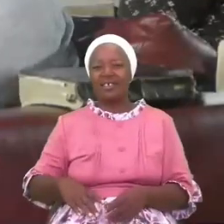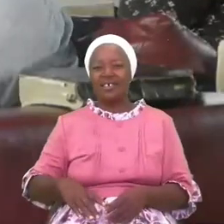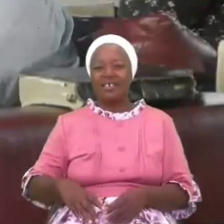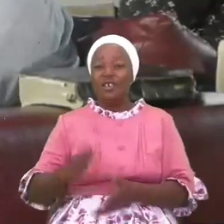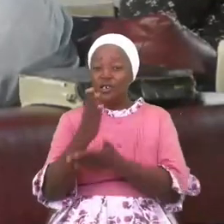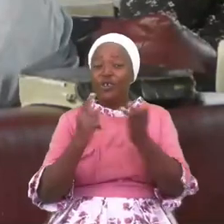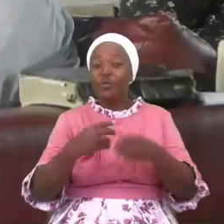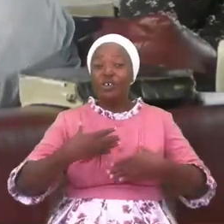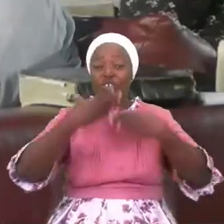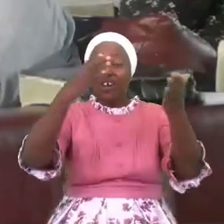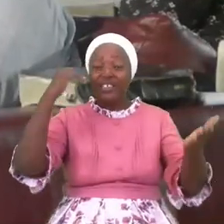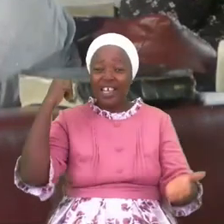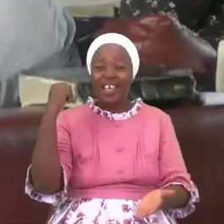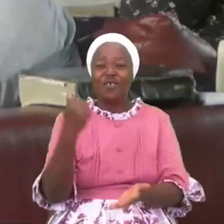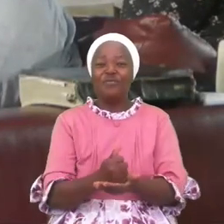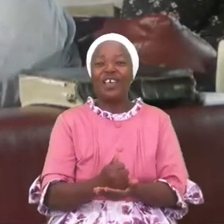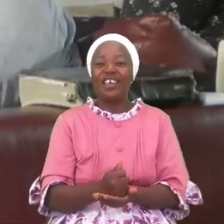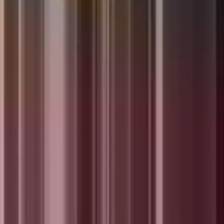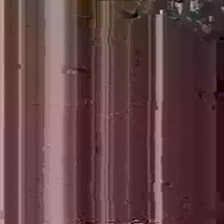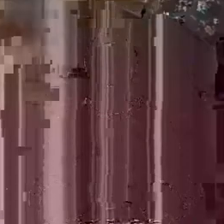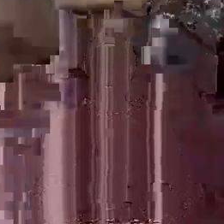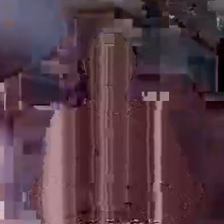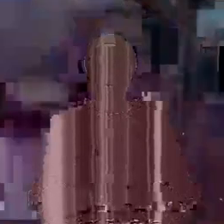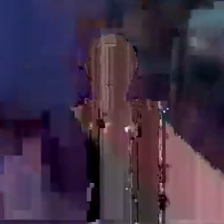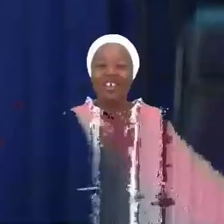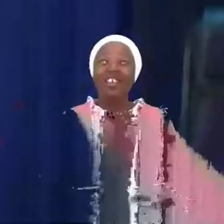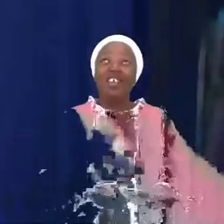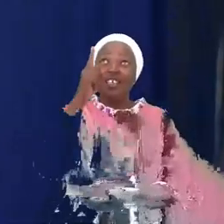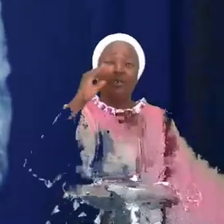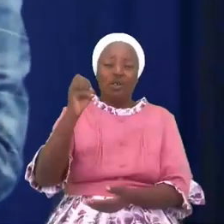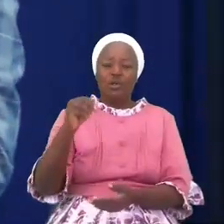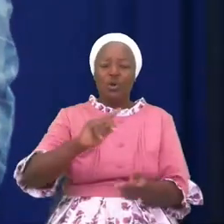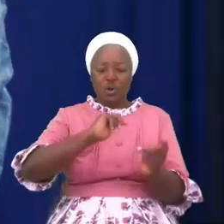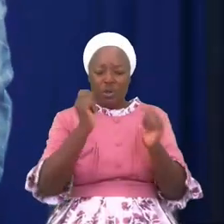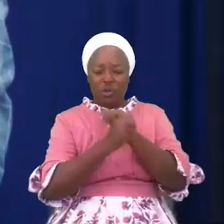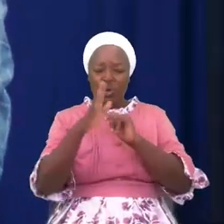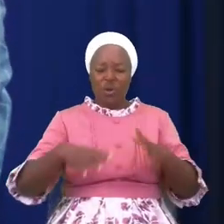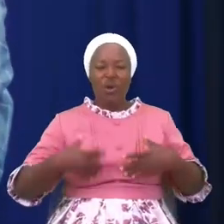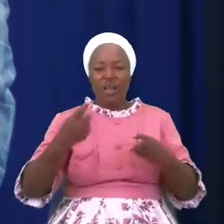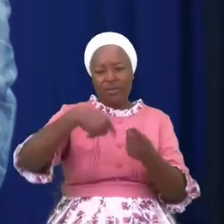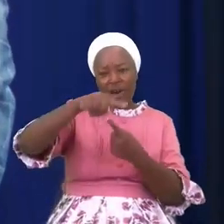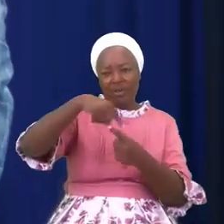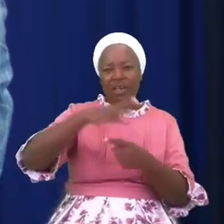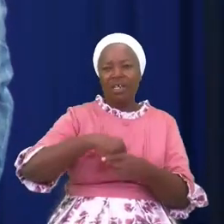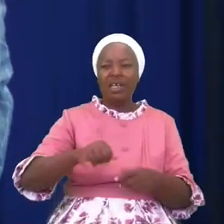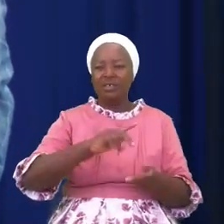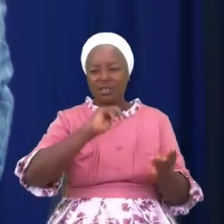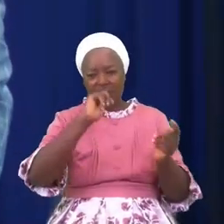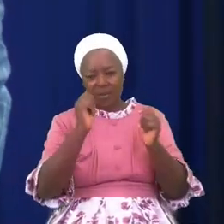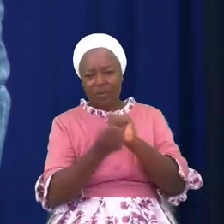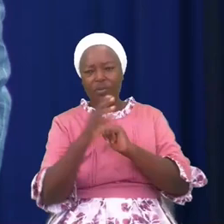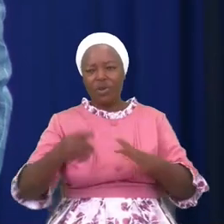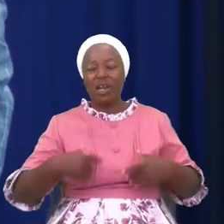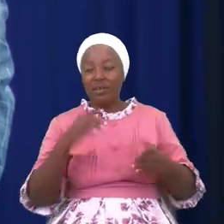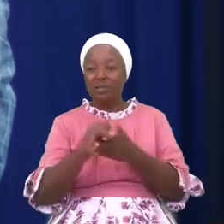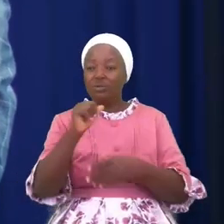so turn your life around. He'll so transform your life that we'll now see that you are in Christ. If any man, any woman